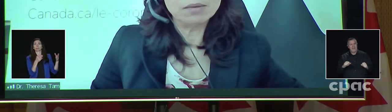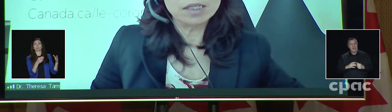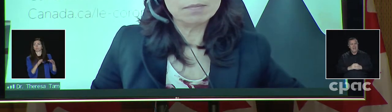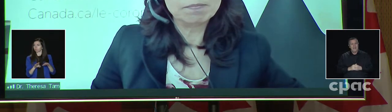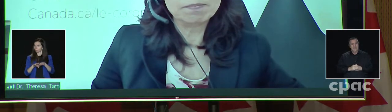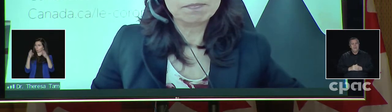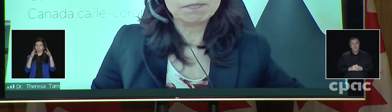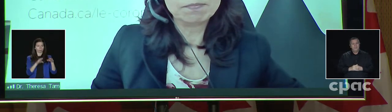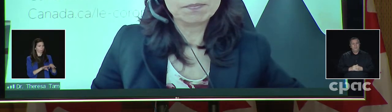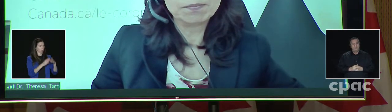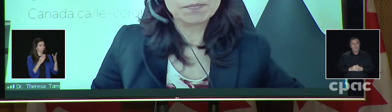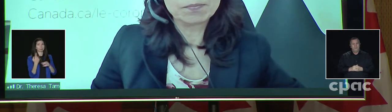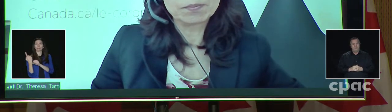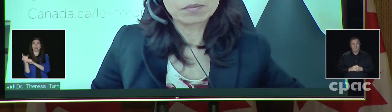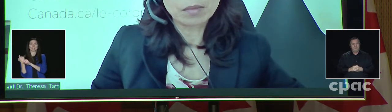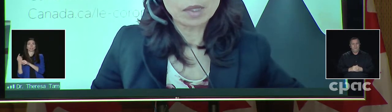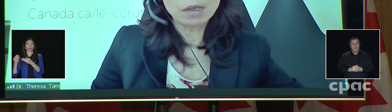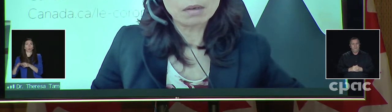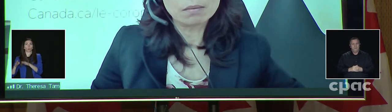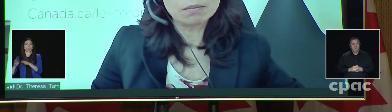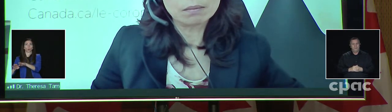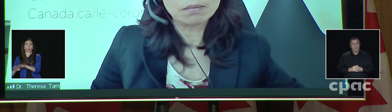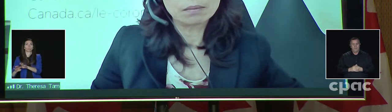keep it that way.